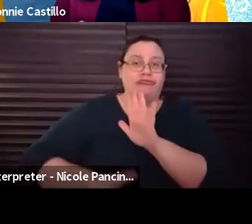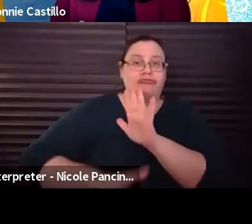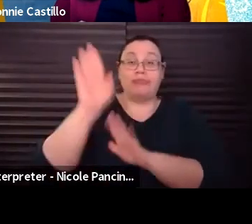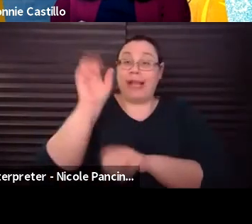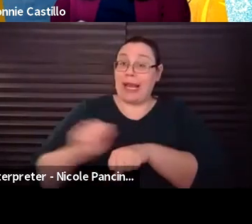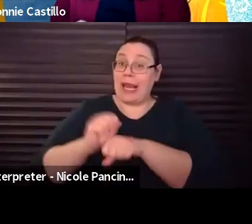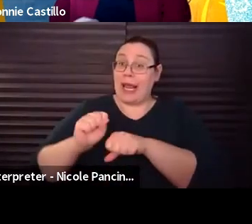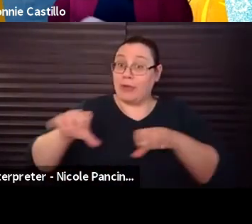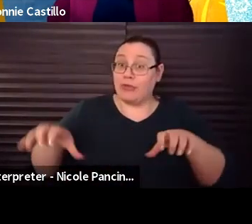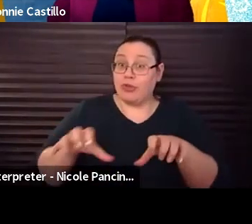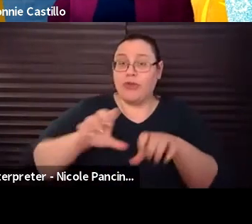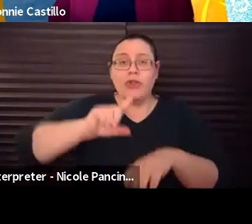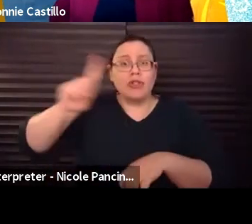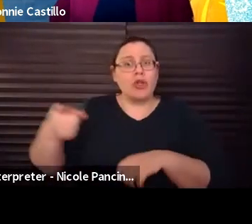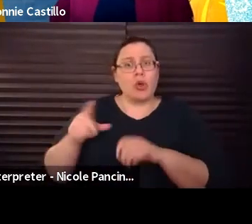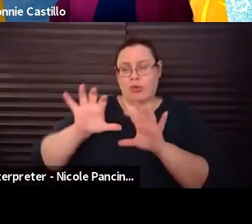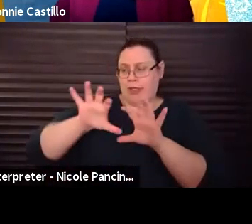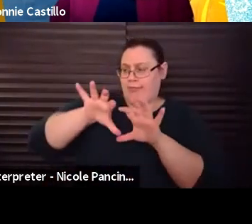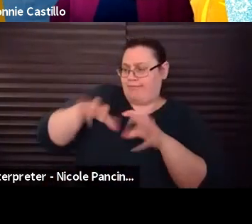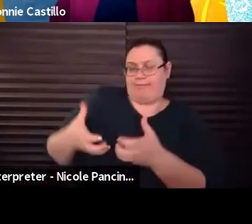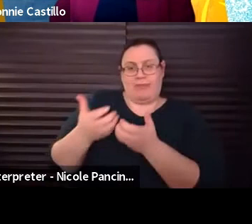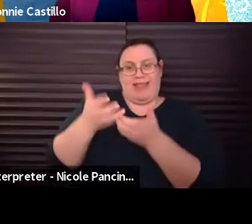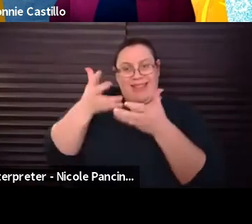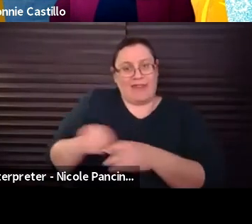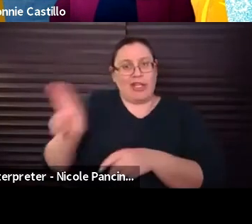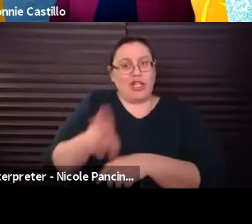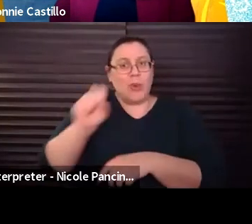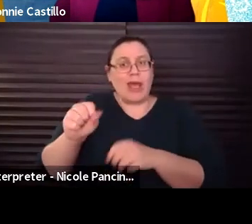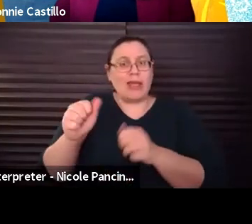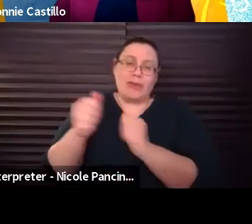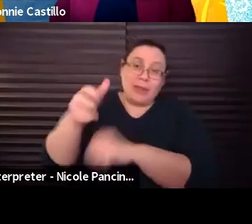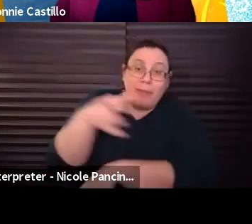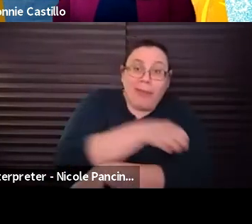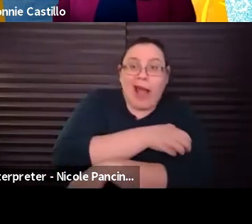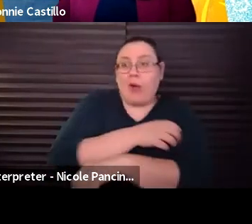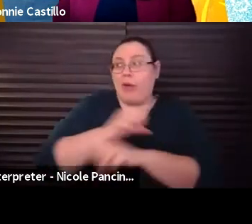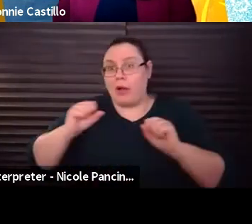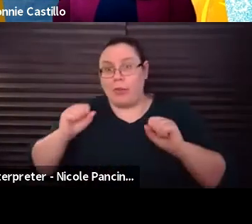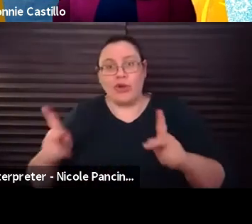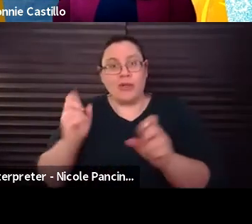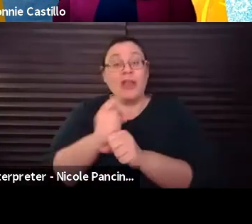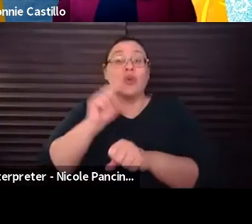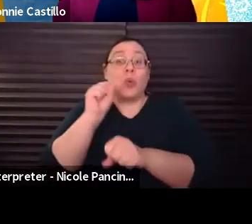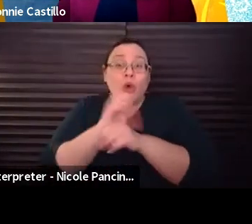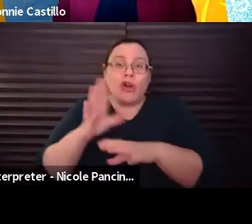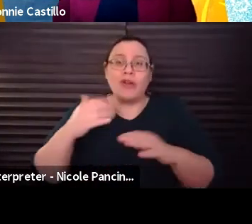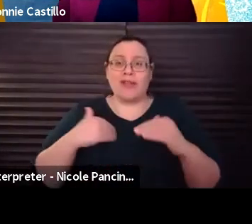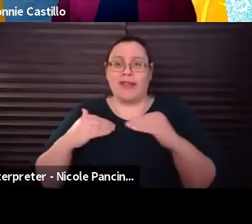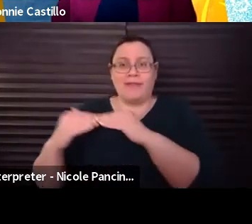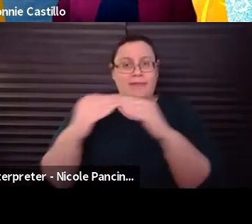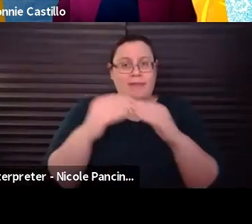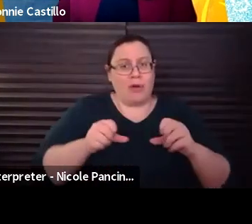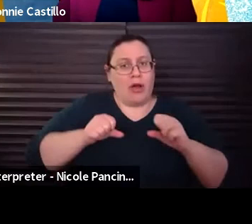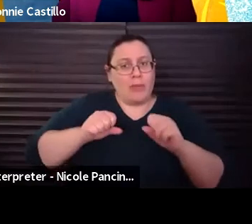only force left in the United States that has the power and scale to make sure workers can get the share of the pie that they